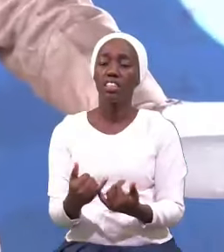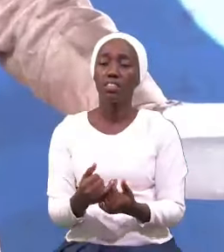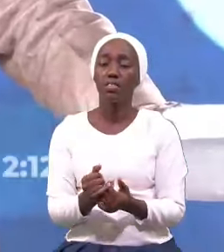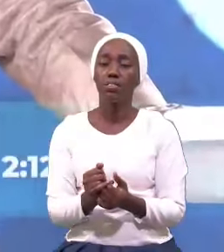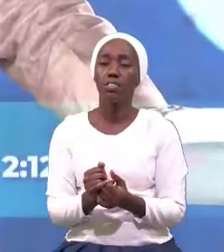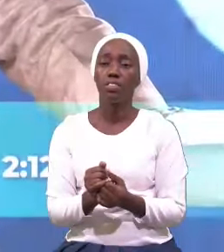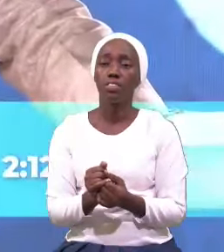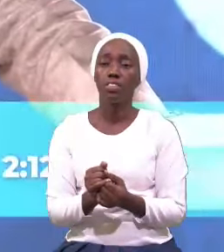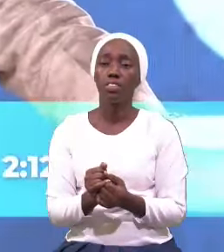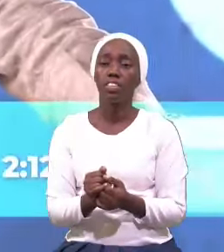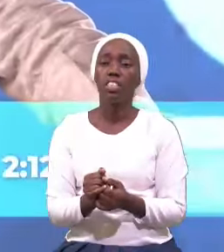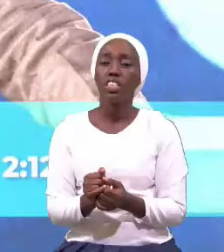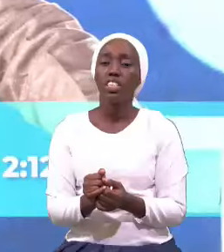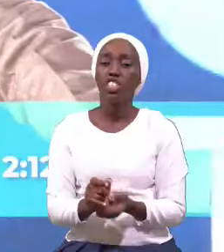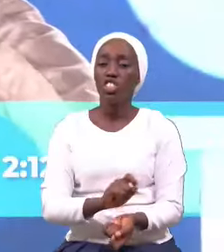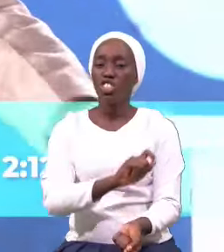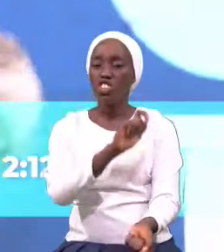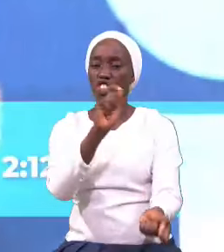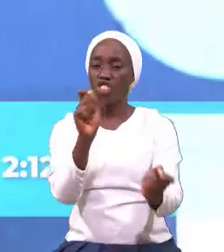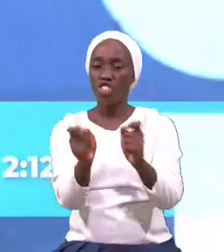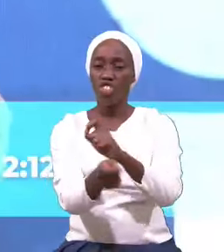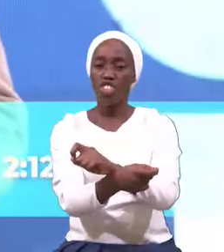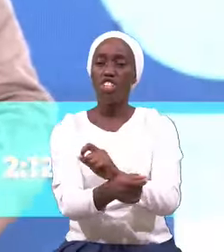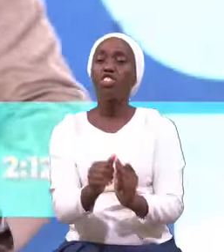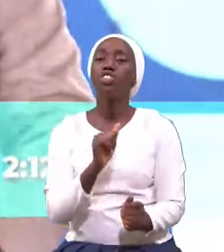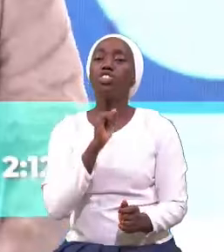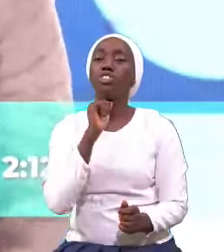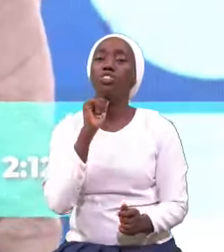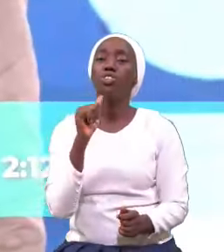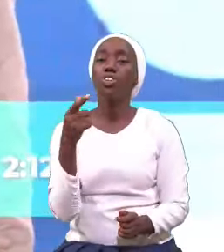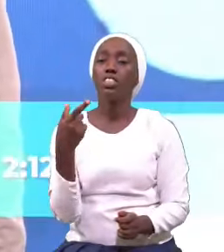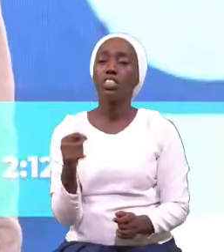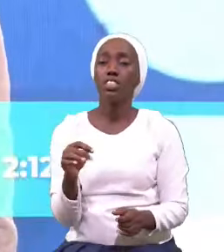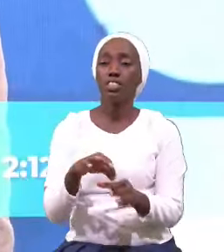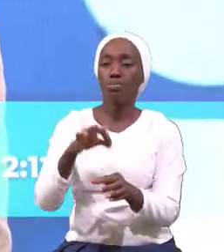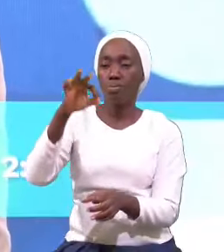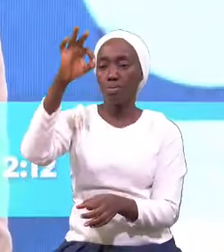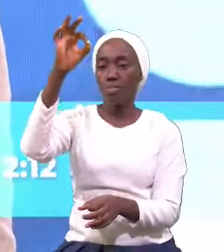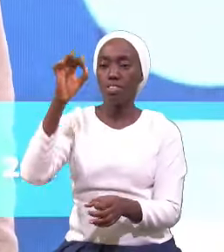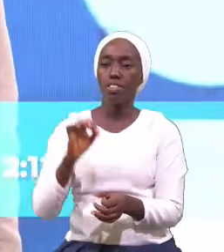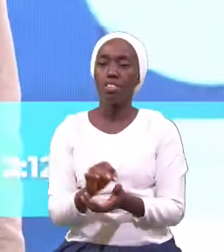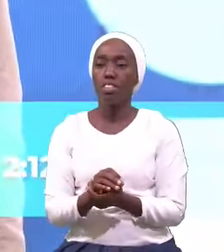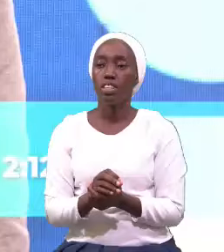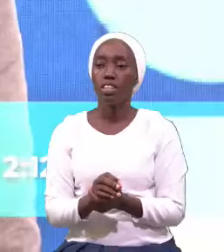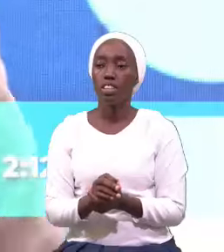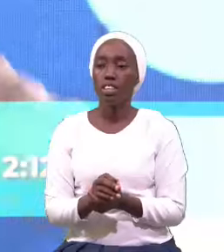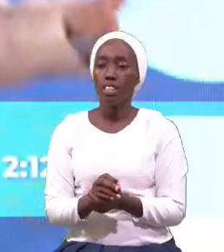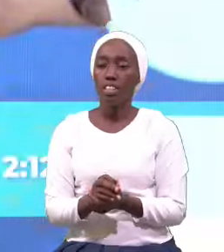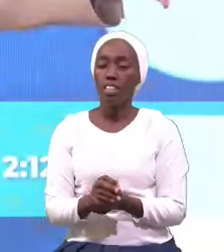us, exchange not the Spirit. There is the spirit of the